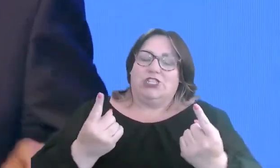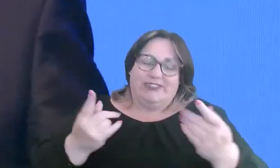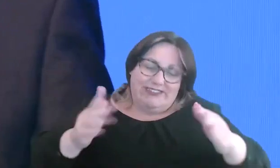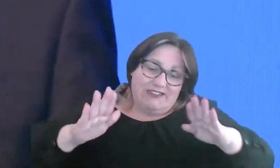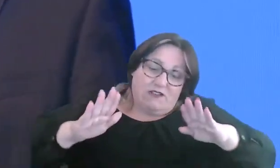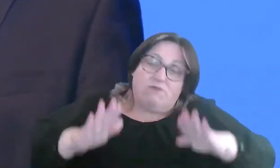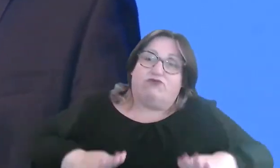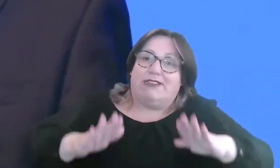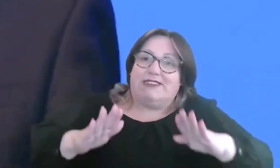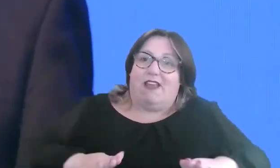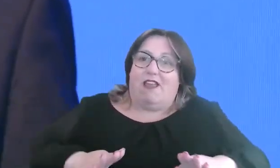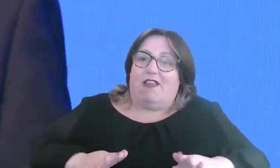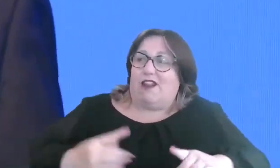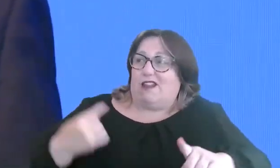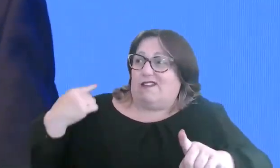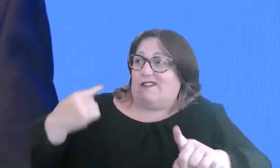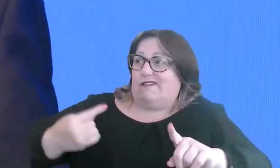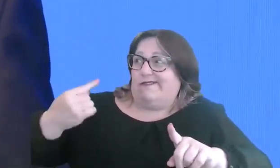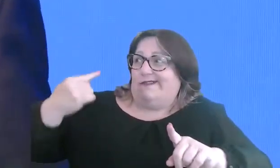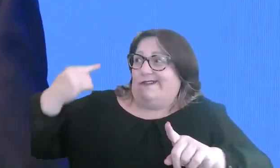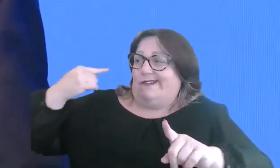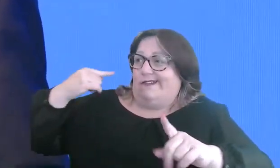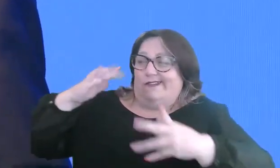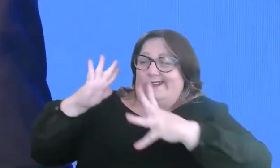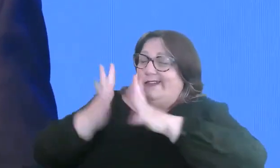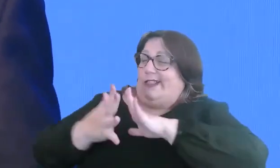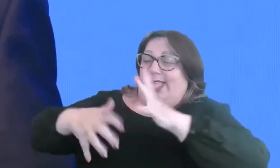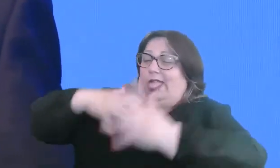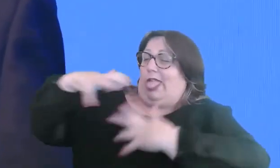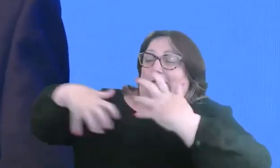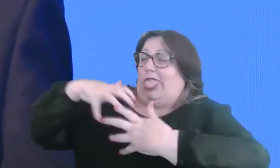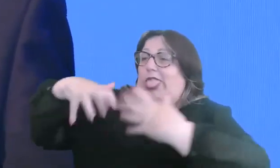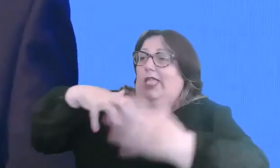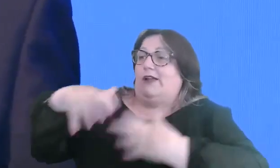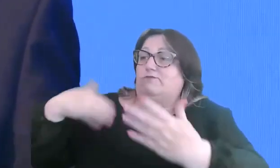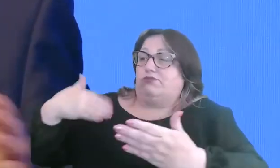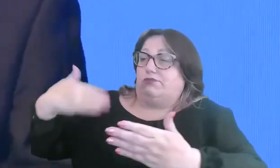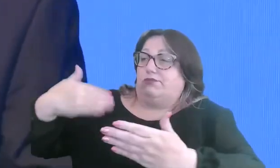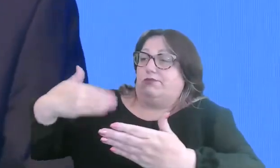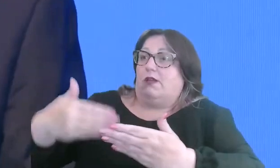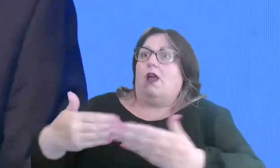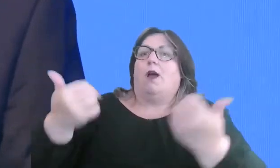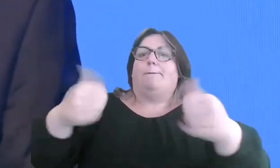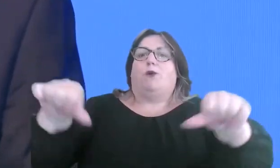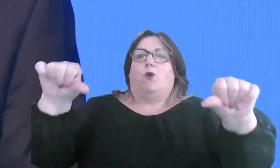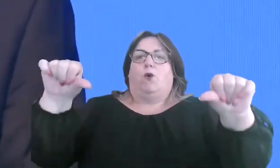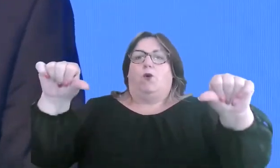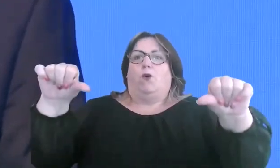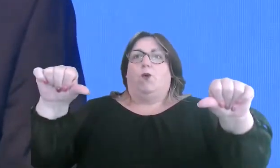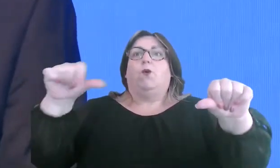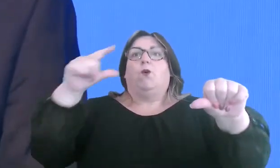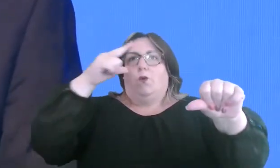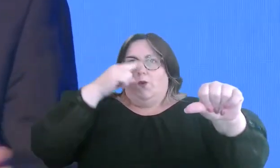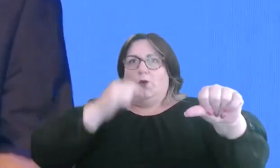of chaos, is a stable partner for investors, that believes the future should be shaped by our democratic